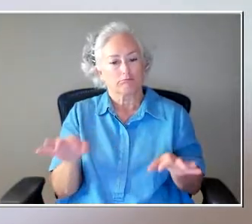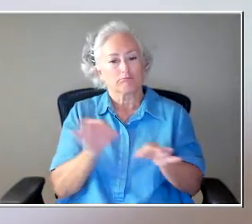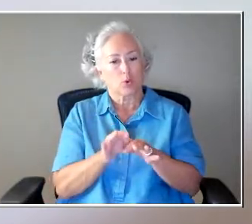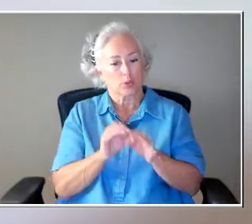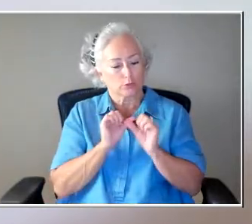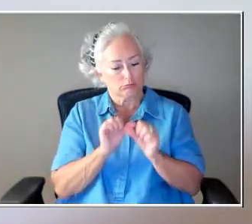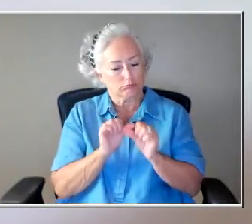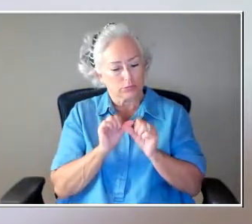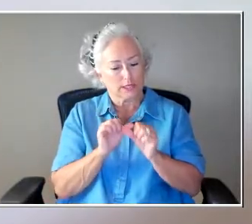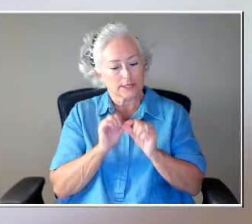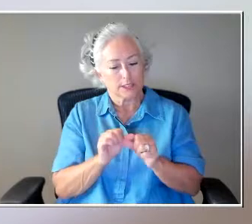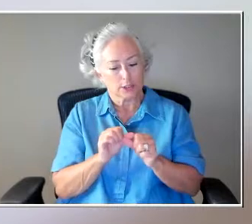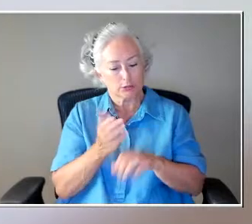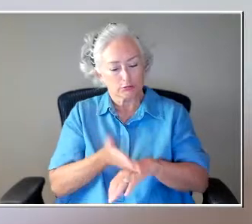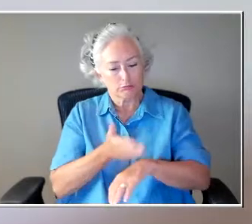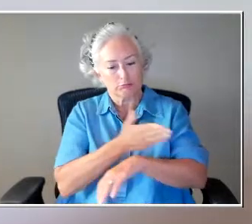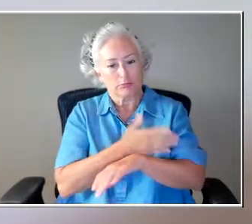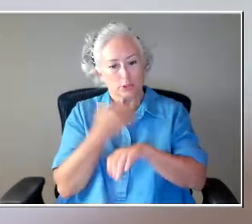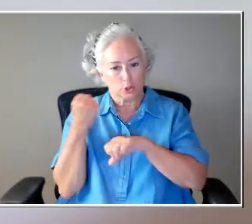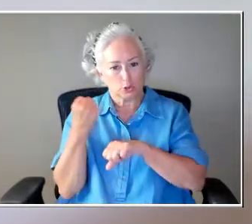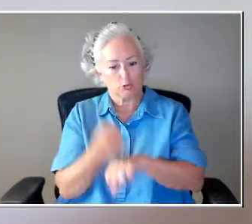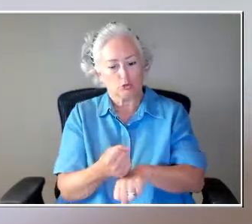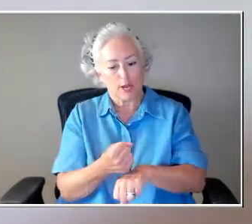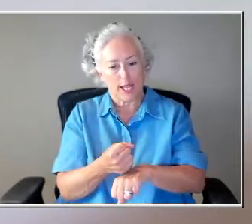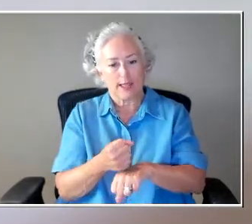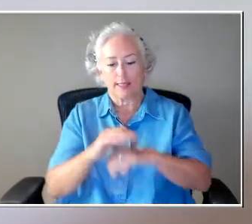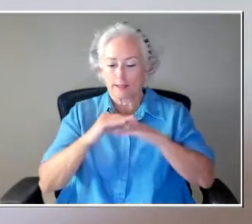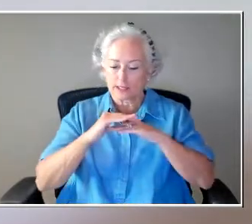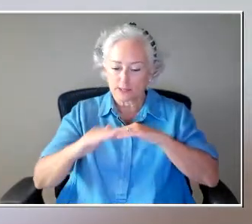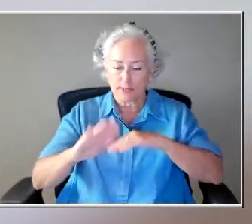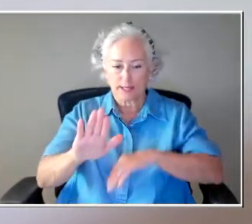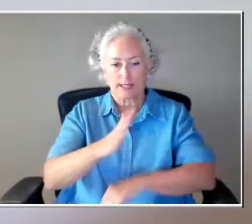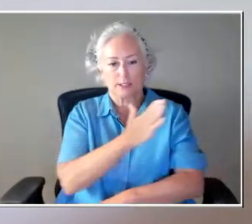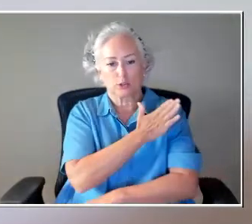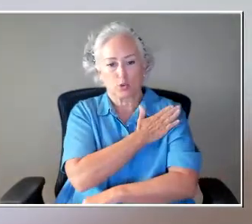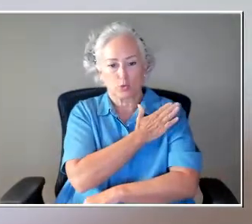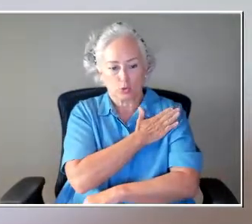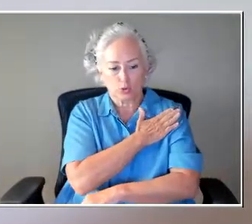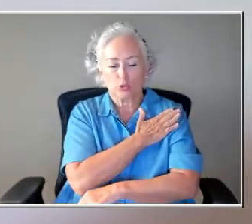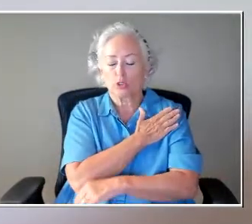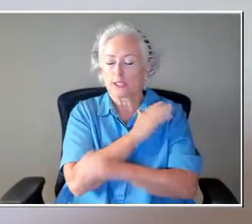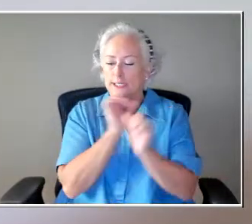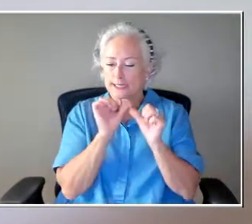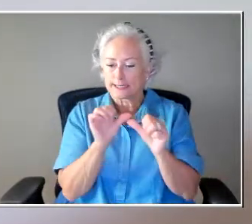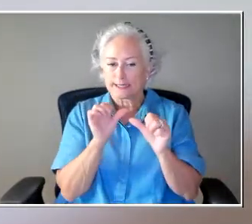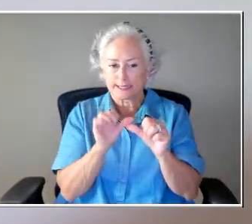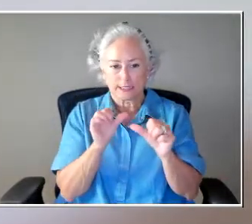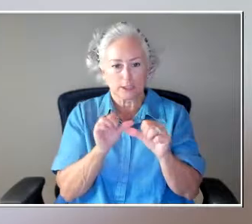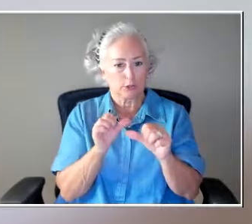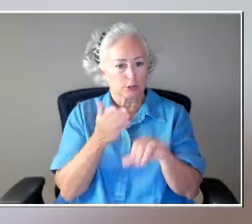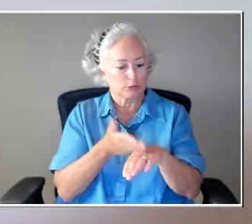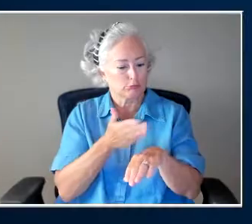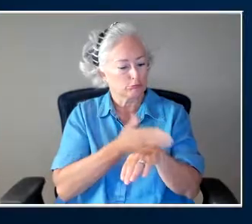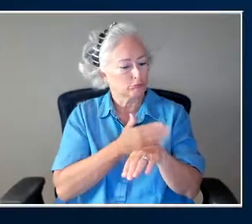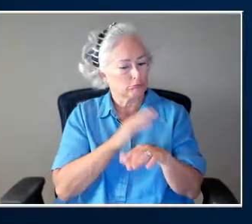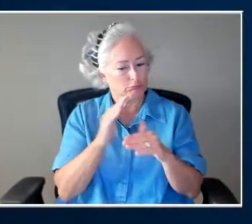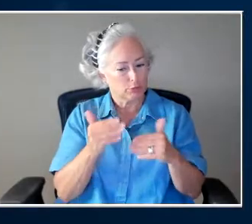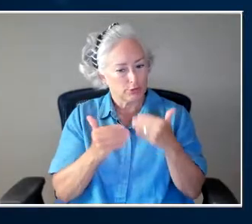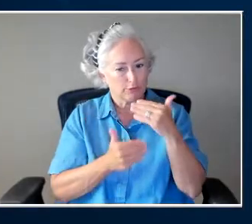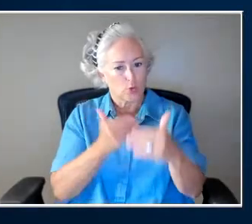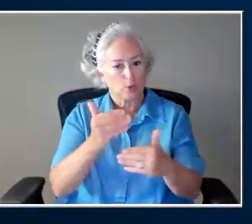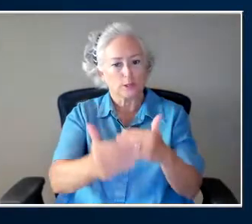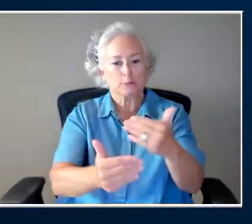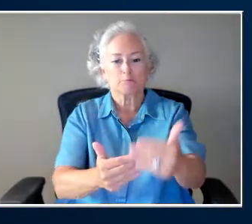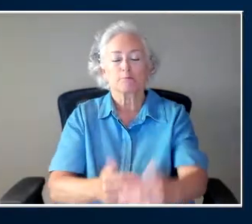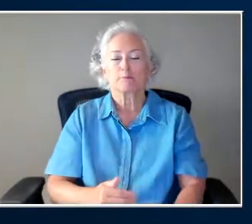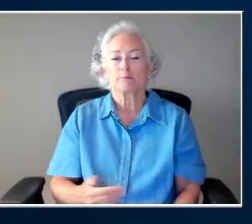on strength and stability of the shoulder, just to continue to progress. So. Before we get today's